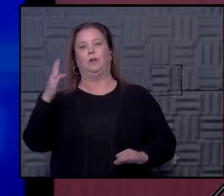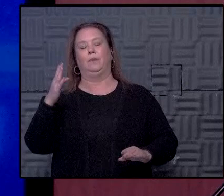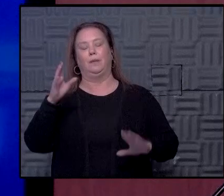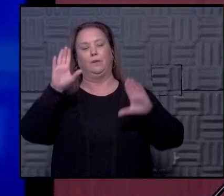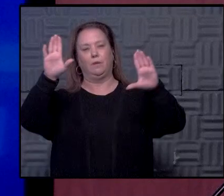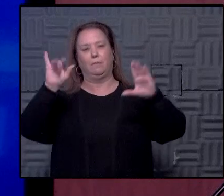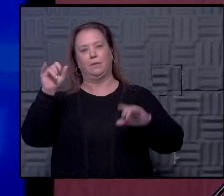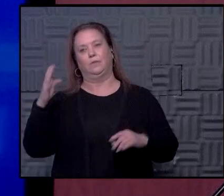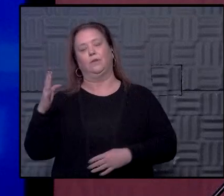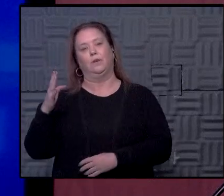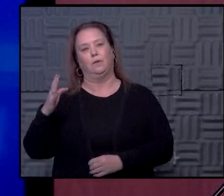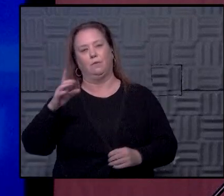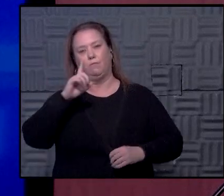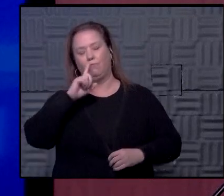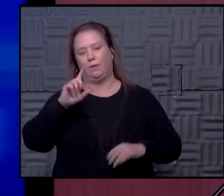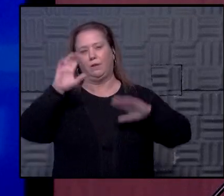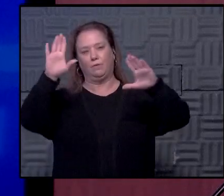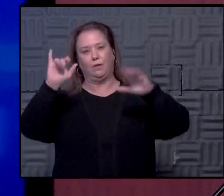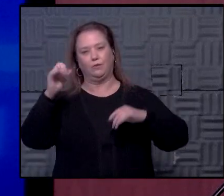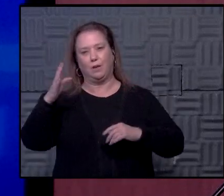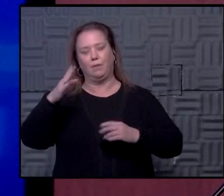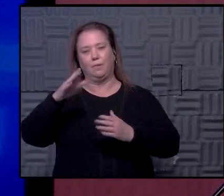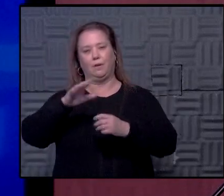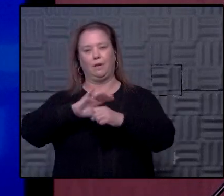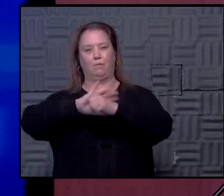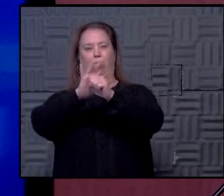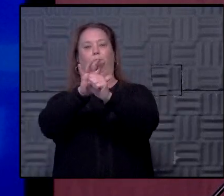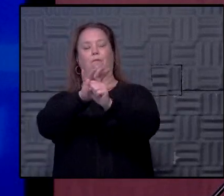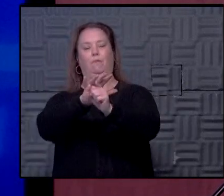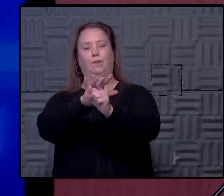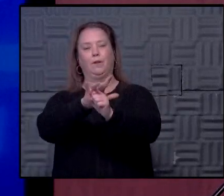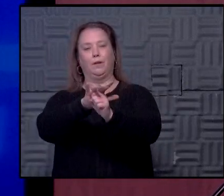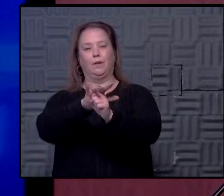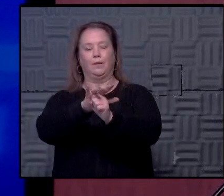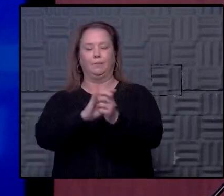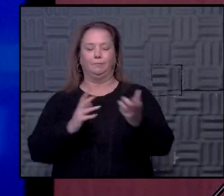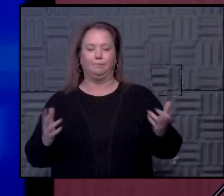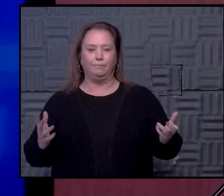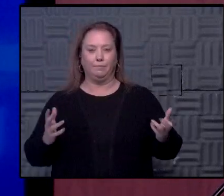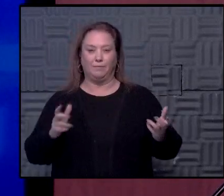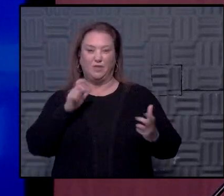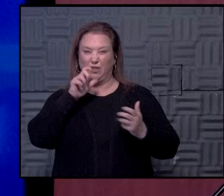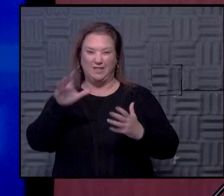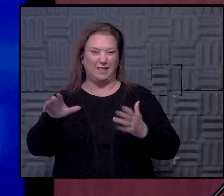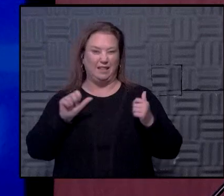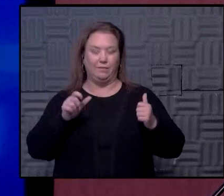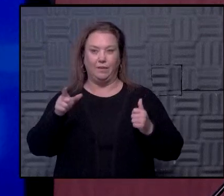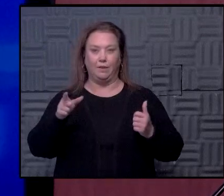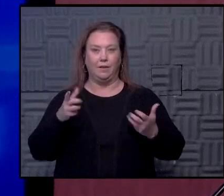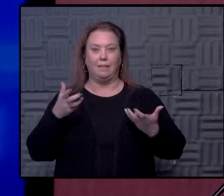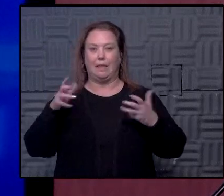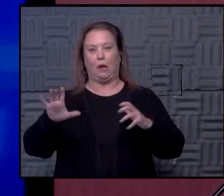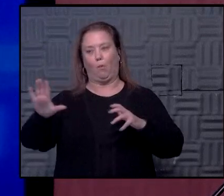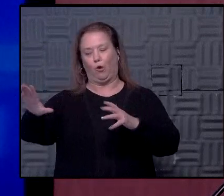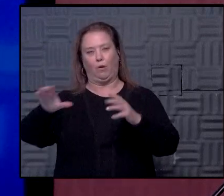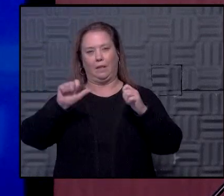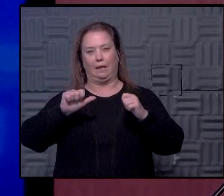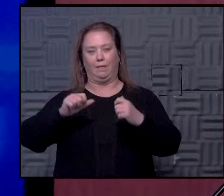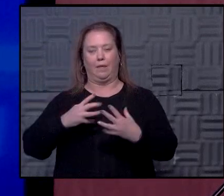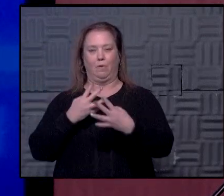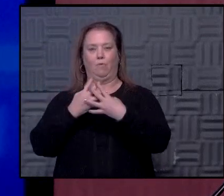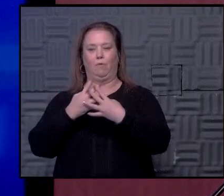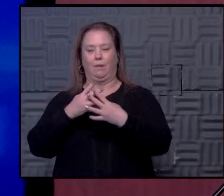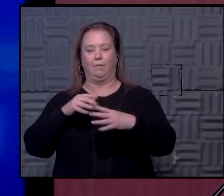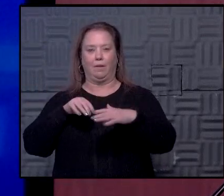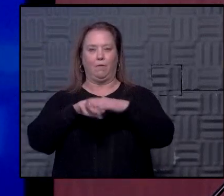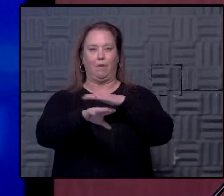do an amazing job. They've really done a great job around COVID. And she doesn't leave. Now, they don't want her to leave either, and they have to do quarantine if they